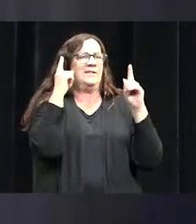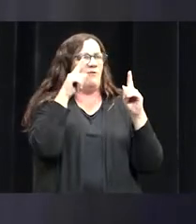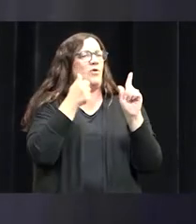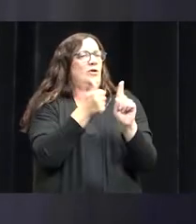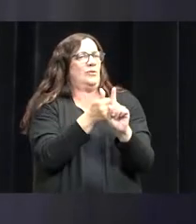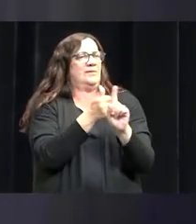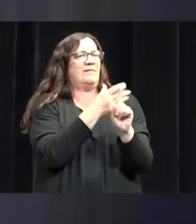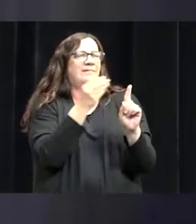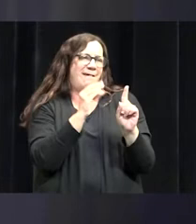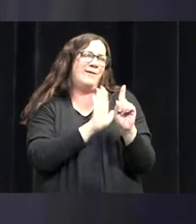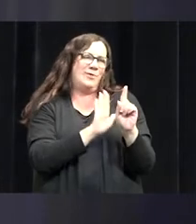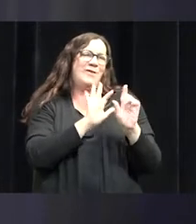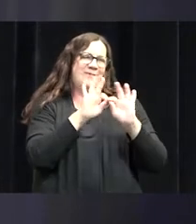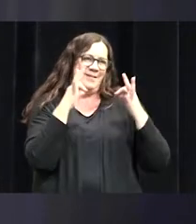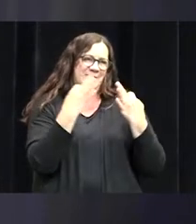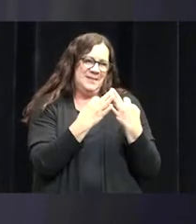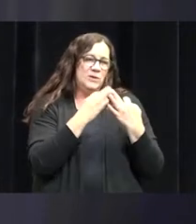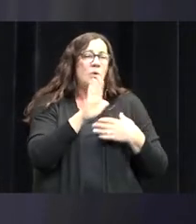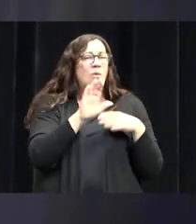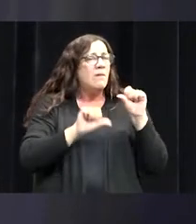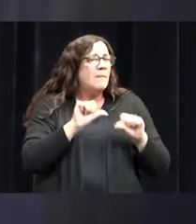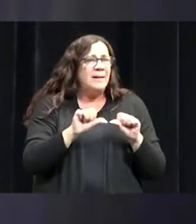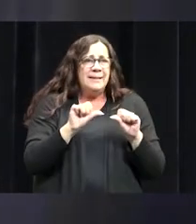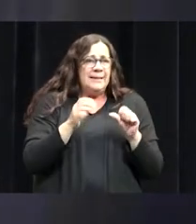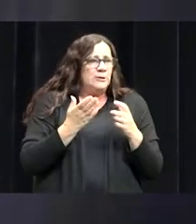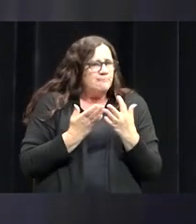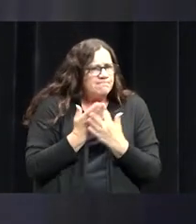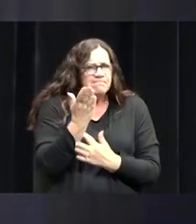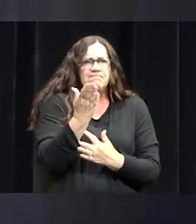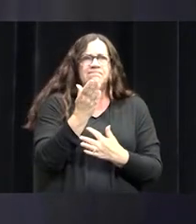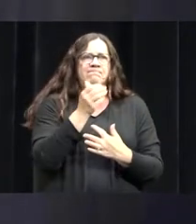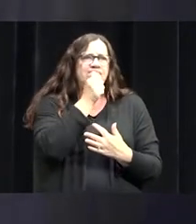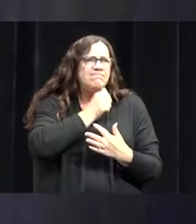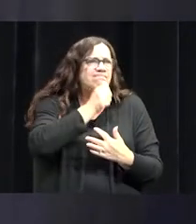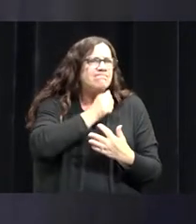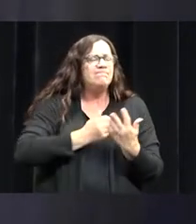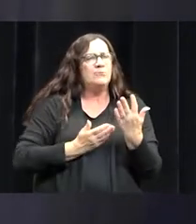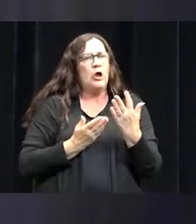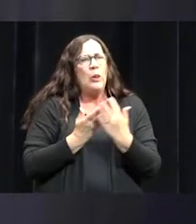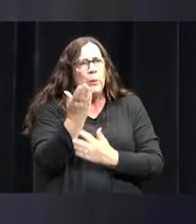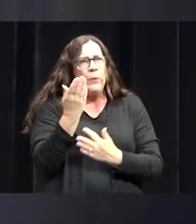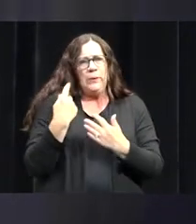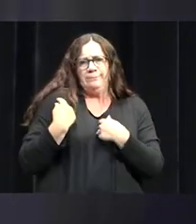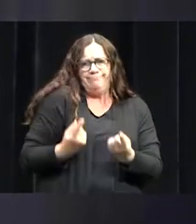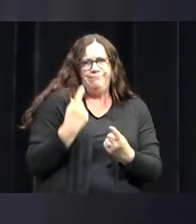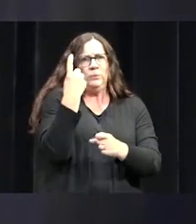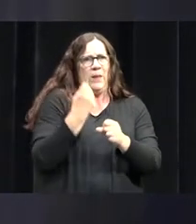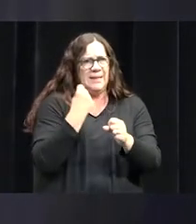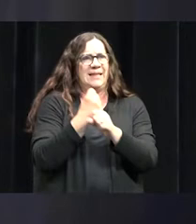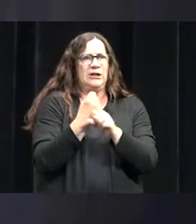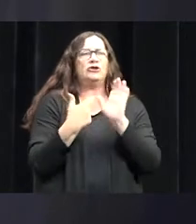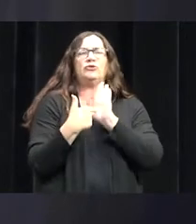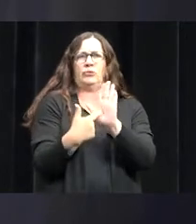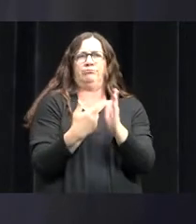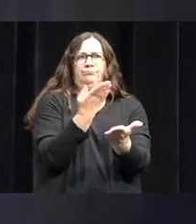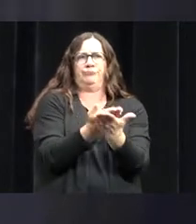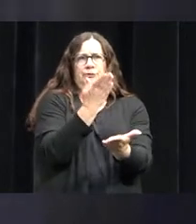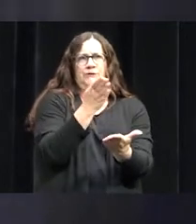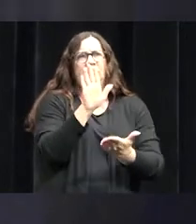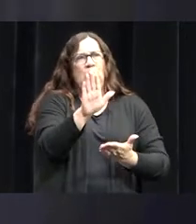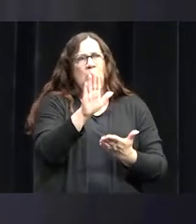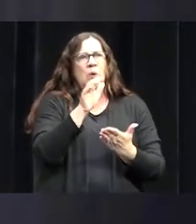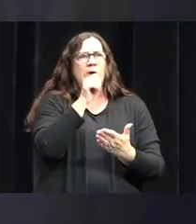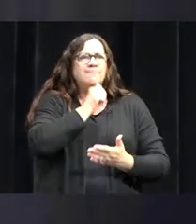your ability to get through the last year is just a testament to your tenacity perseverance